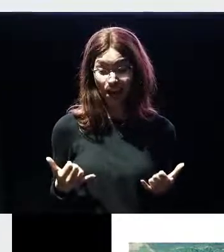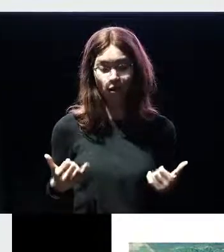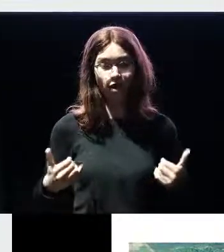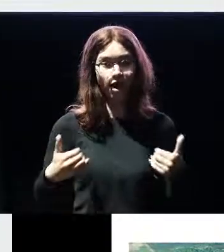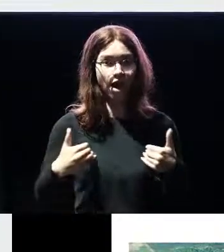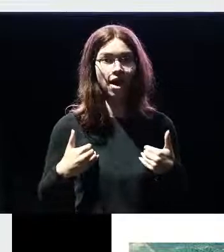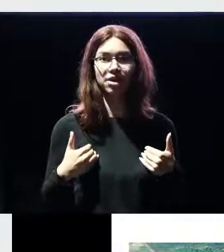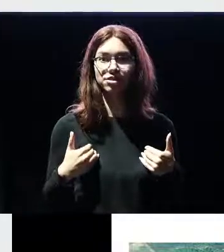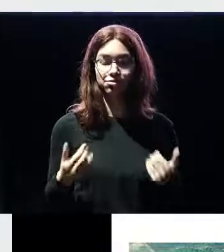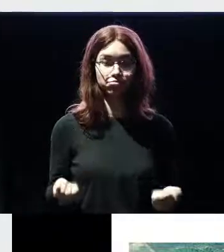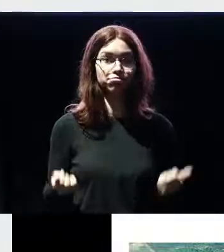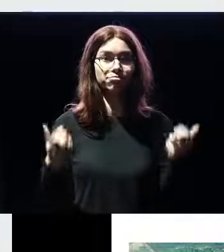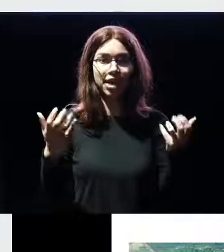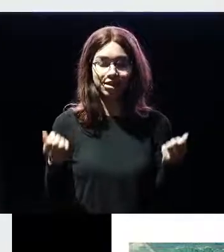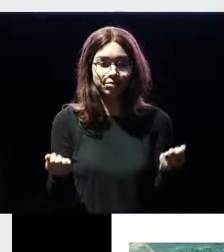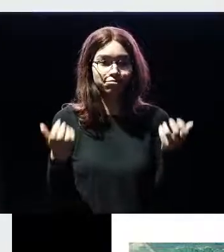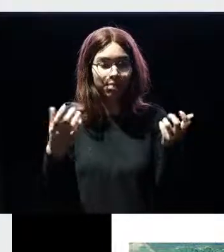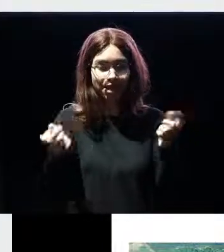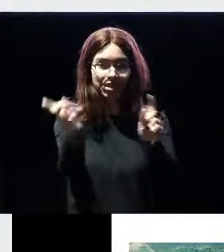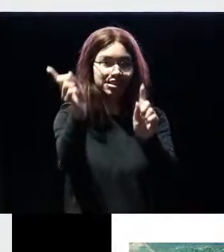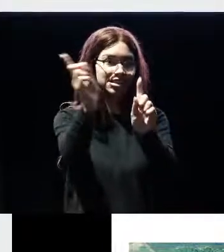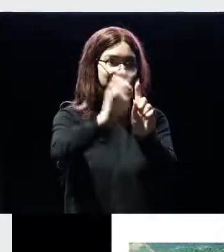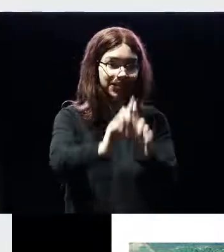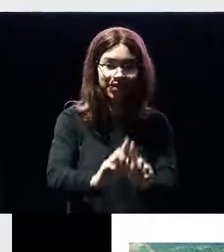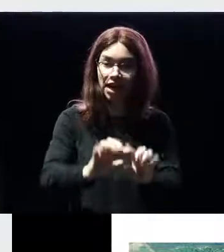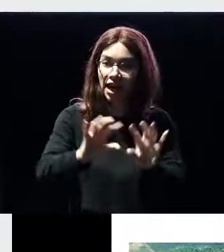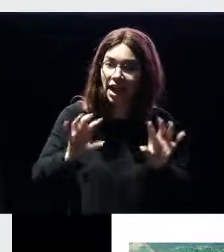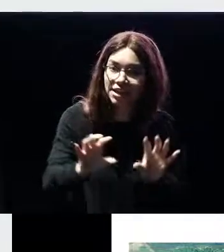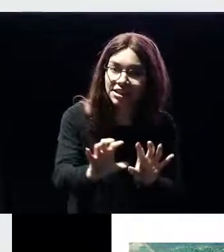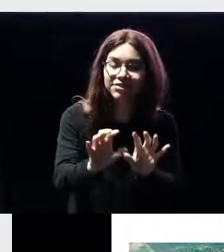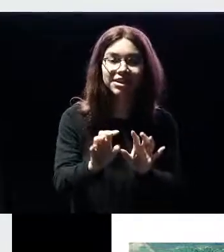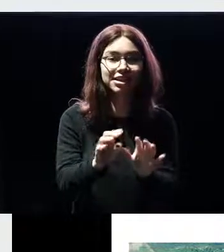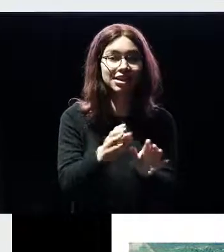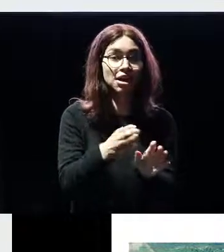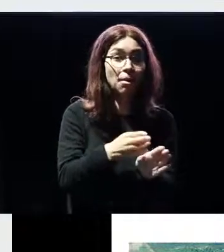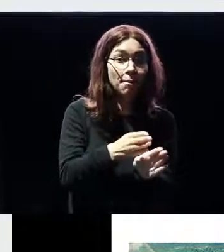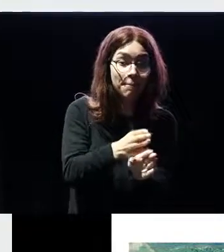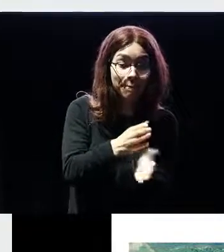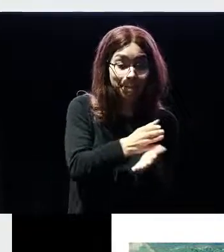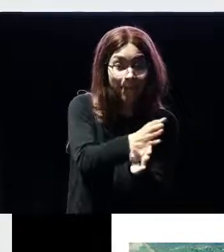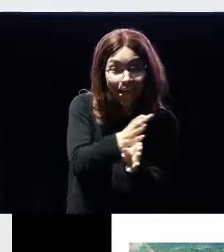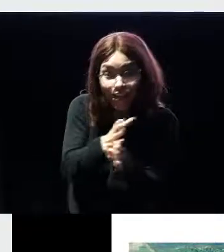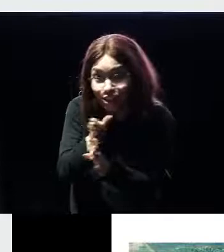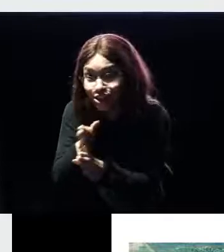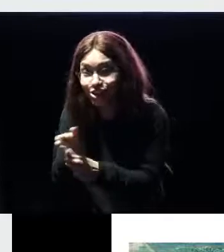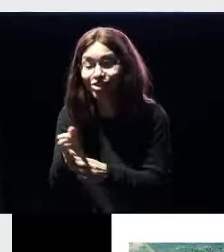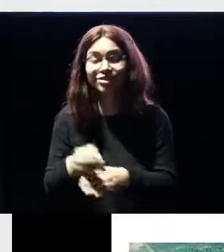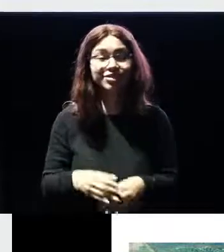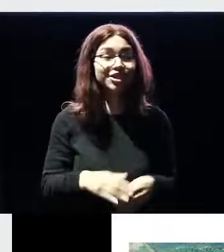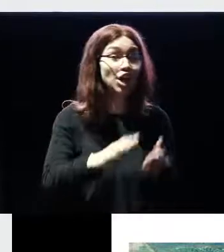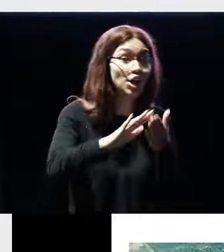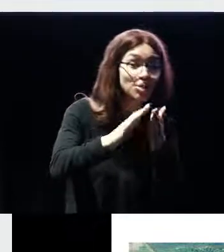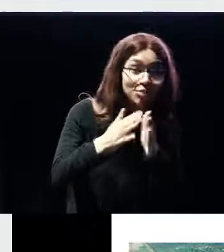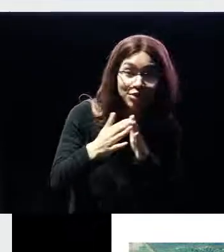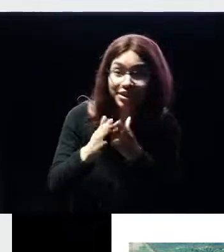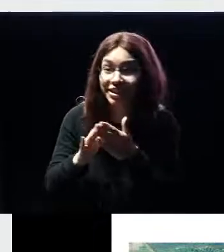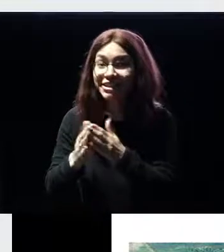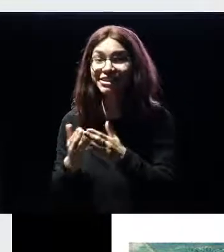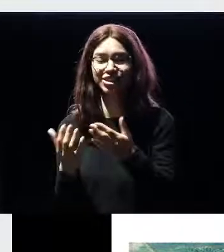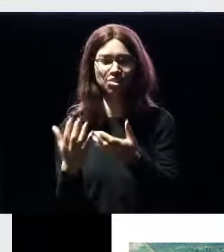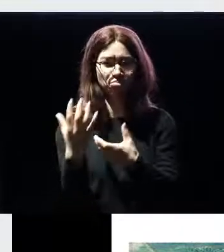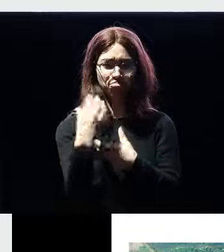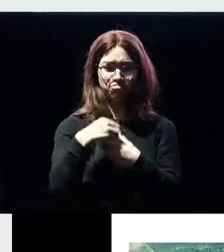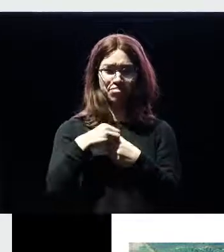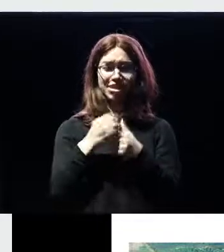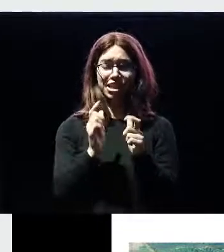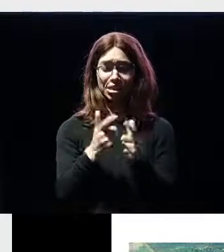has many different activities, disciplines, communities that are a part of it, and it has